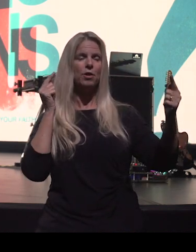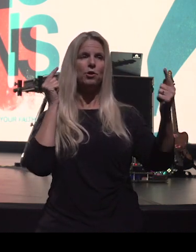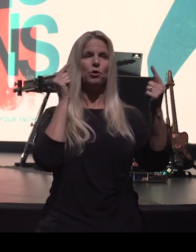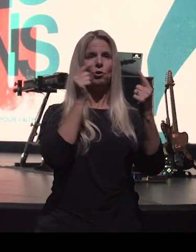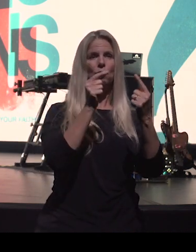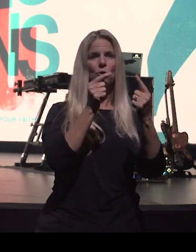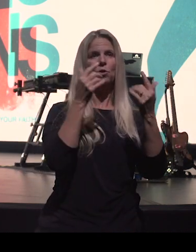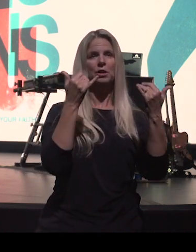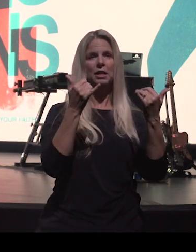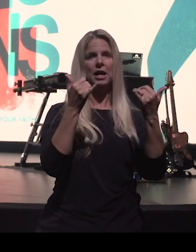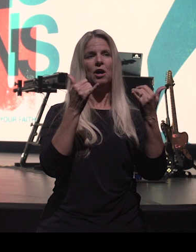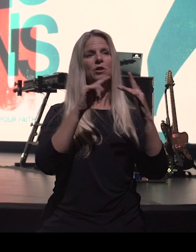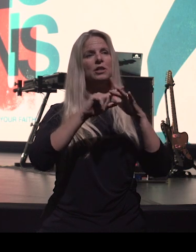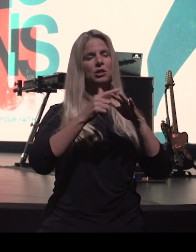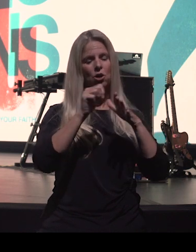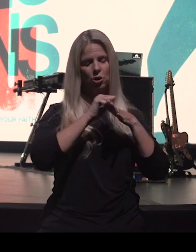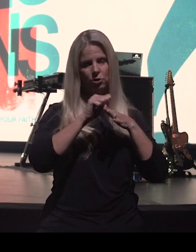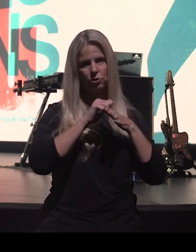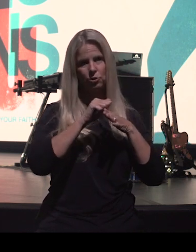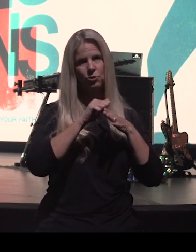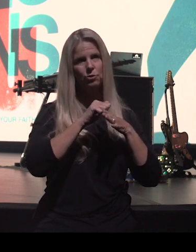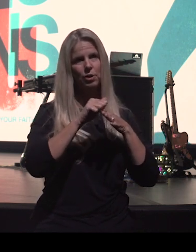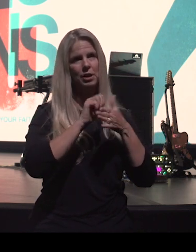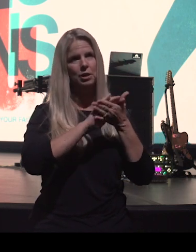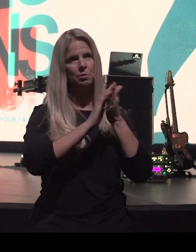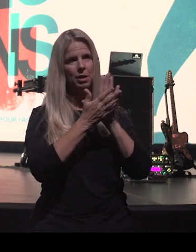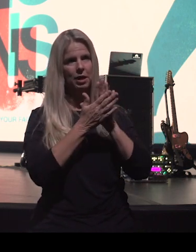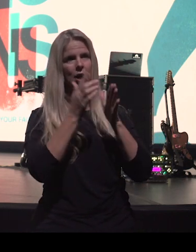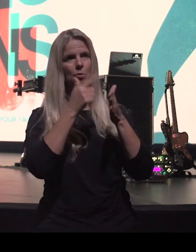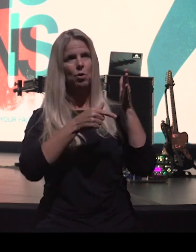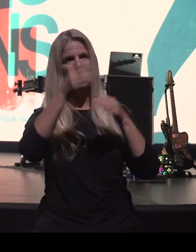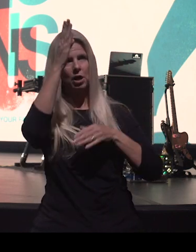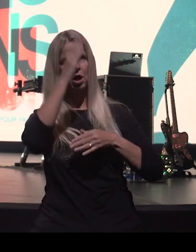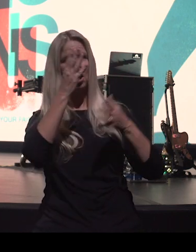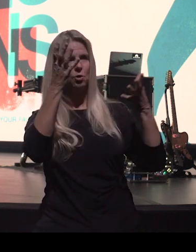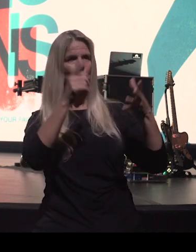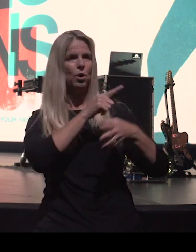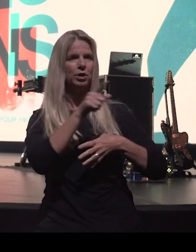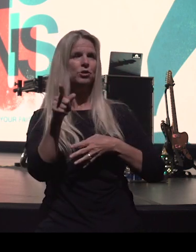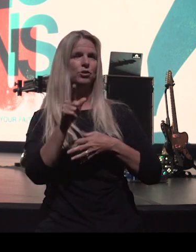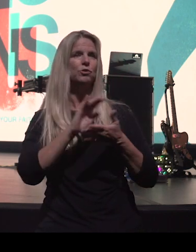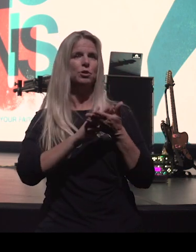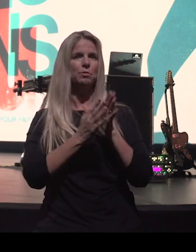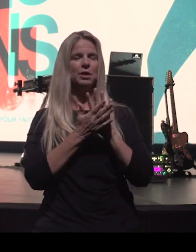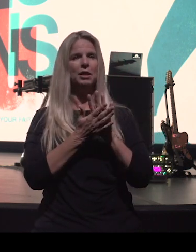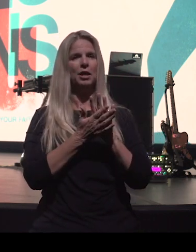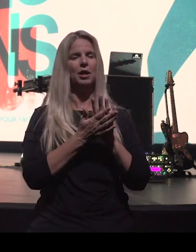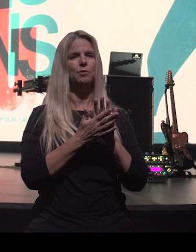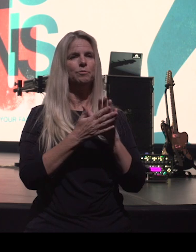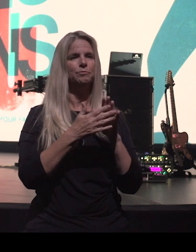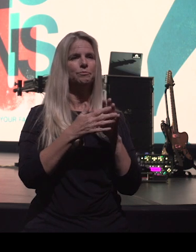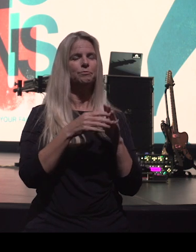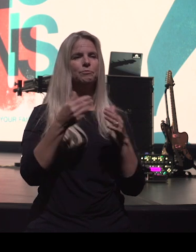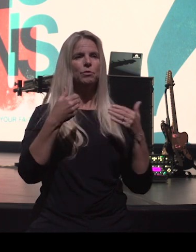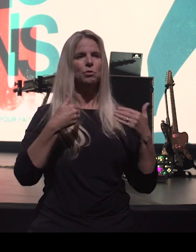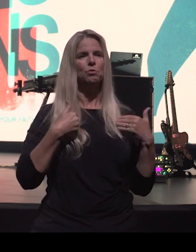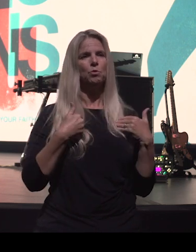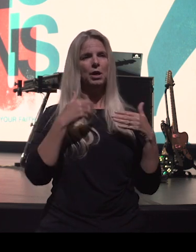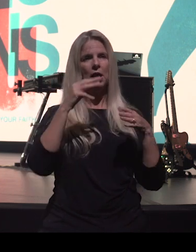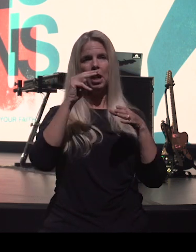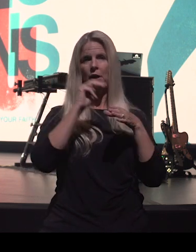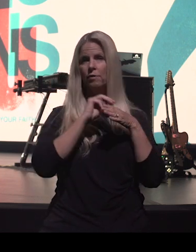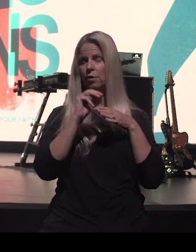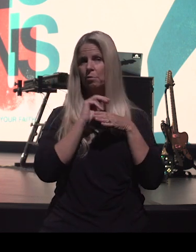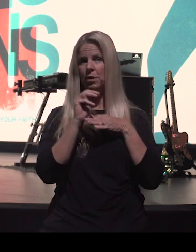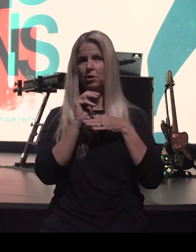of training to become everything God wants you to be. And that is why our mission at CCV is win, train, send. We